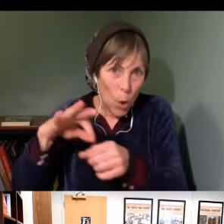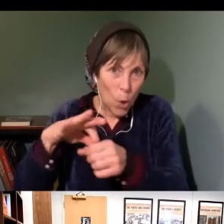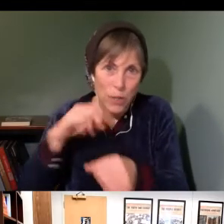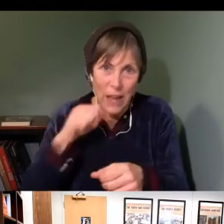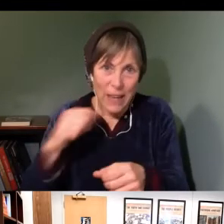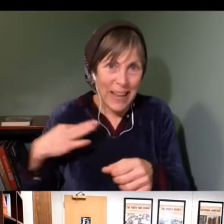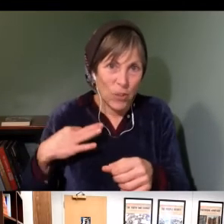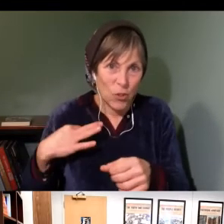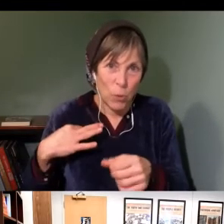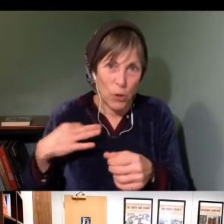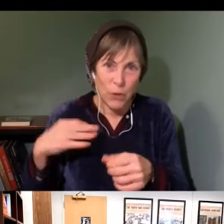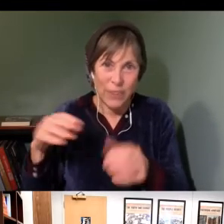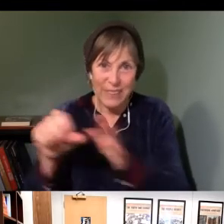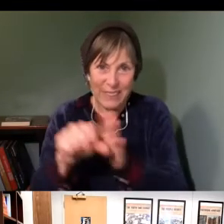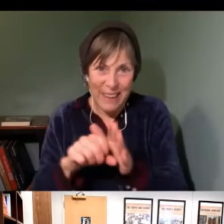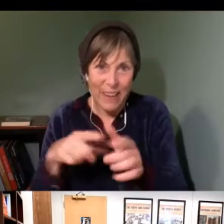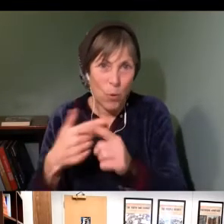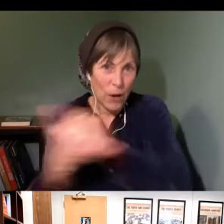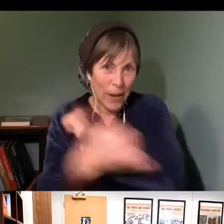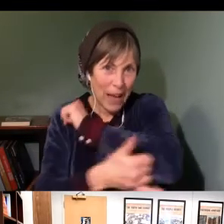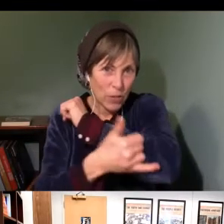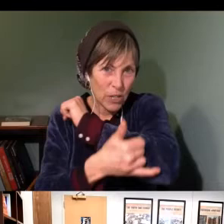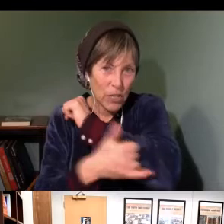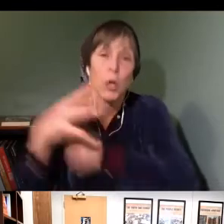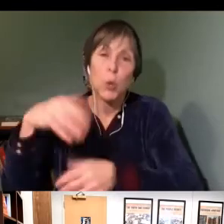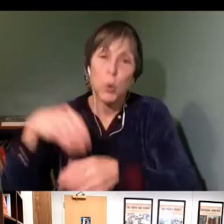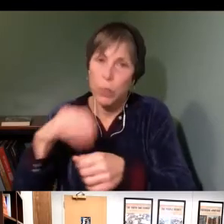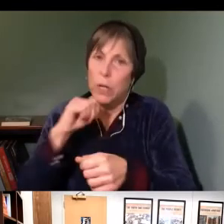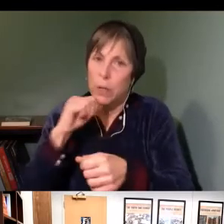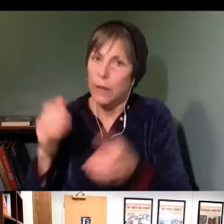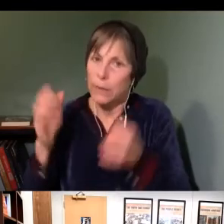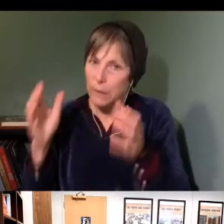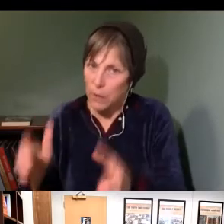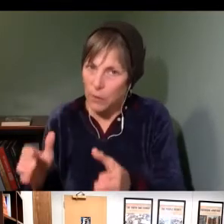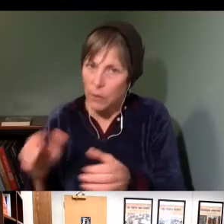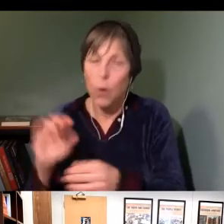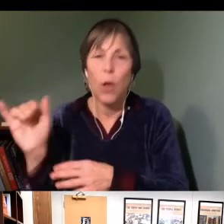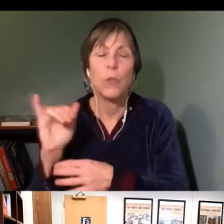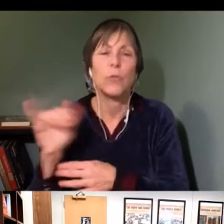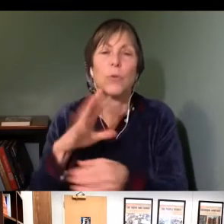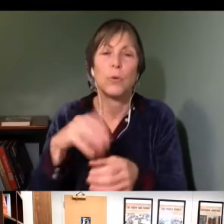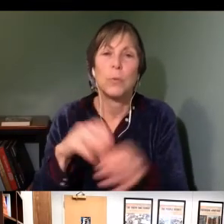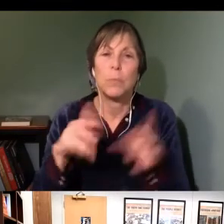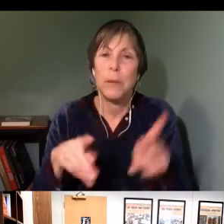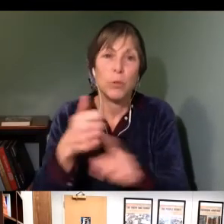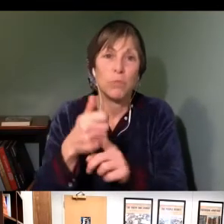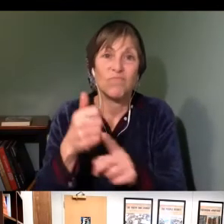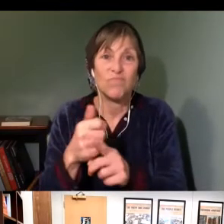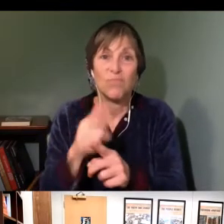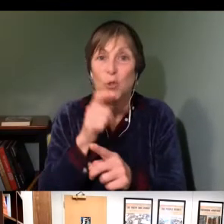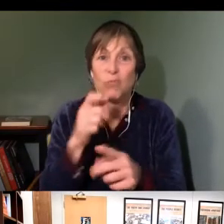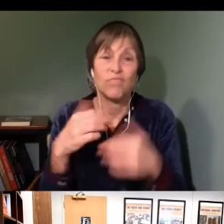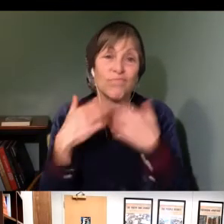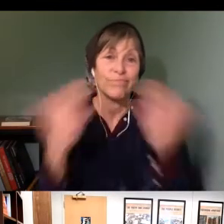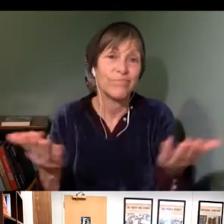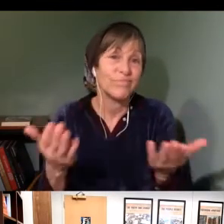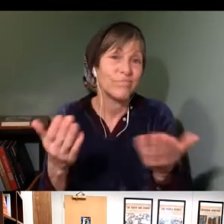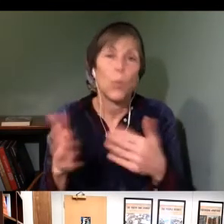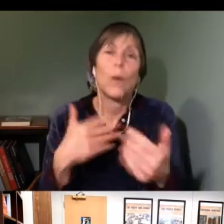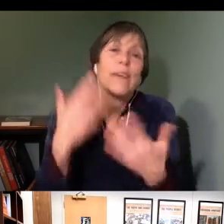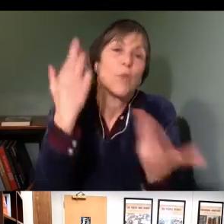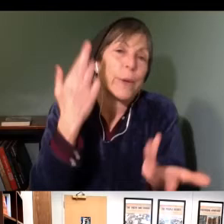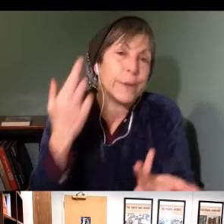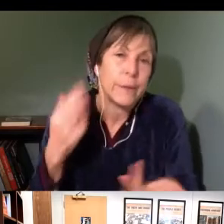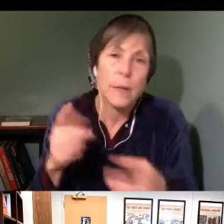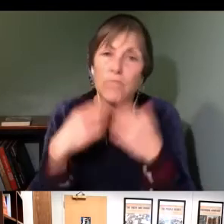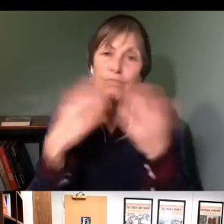the state and county level so that would include non-citizens and it would also include any individuals who just did not want for whatever reason to